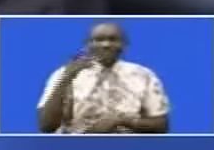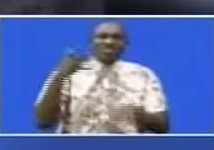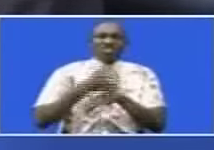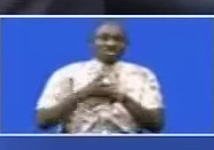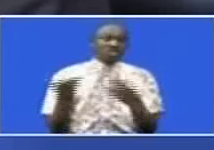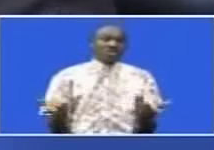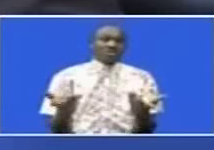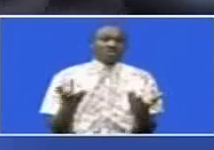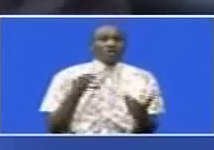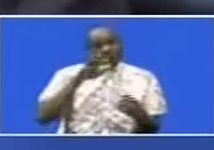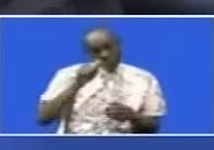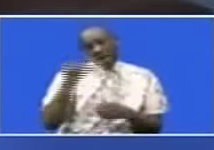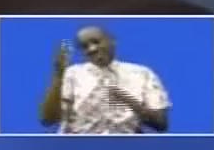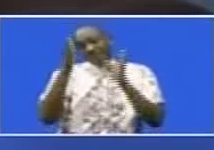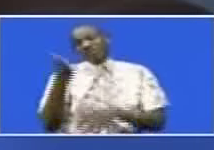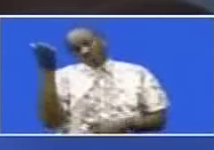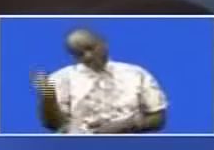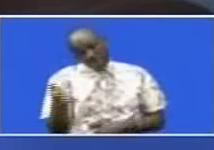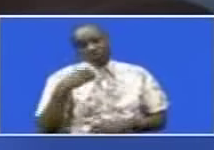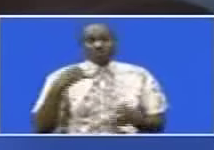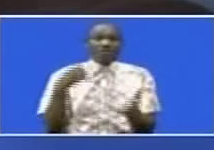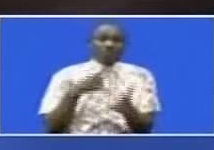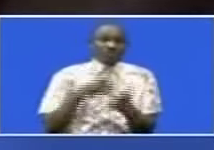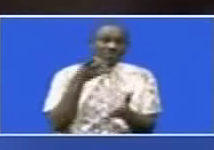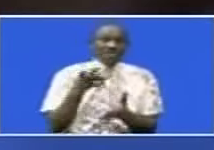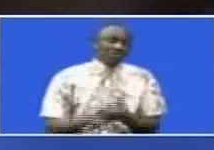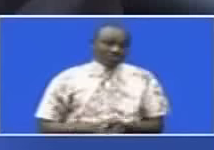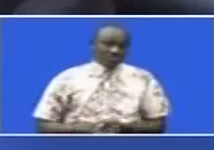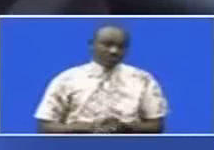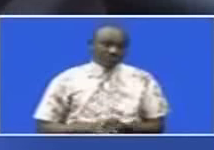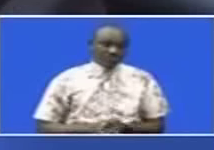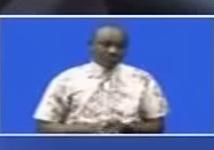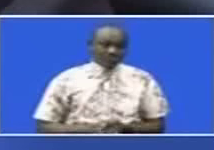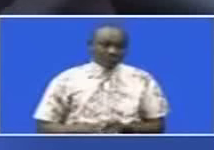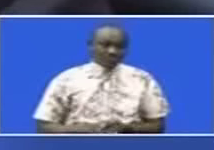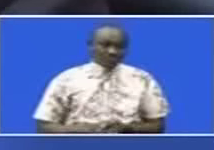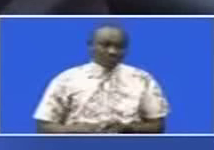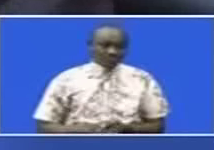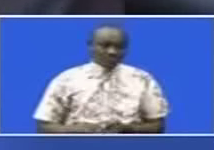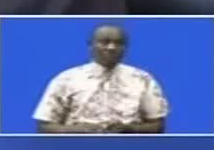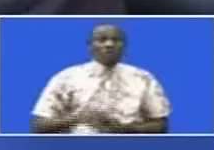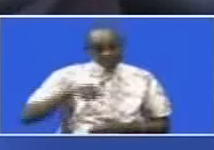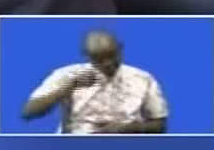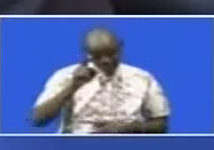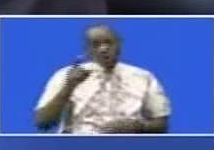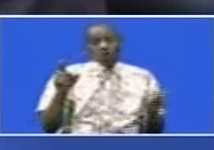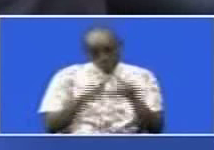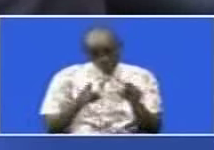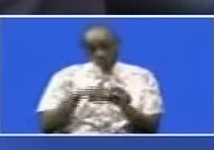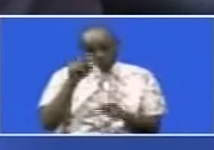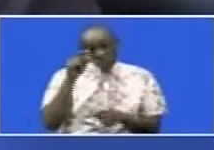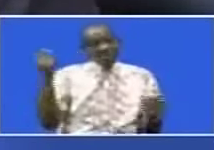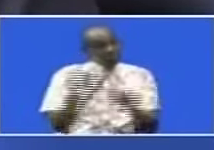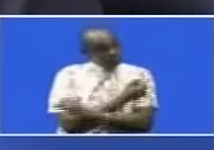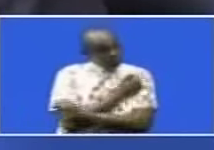cheated by someone to be involved in these malpractices. You will also not be